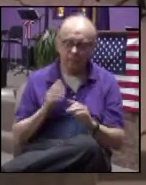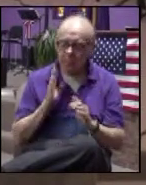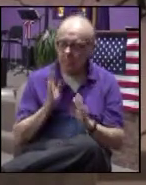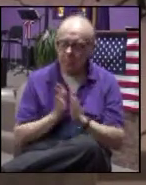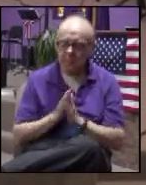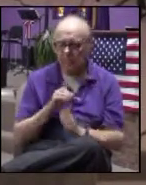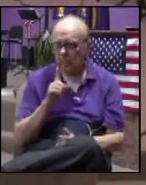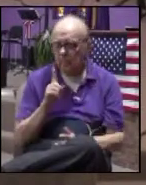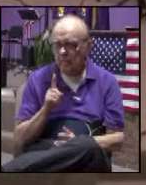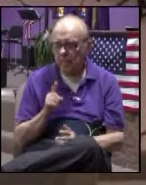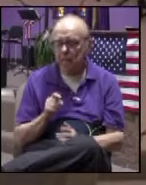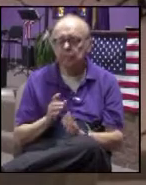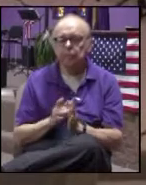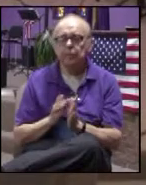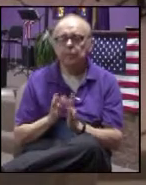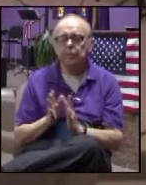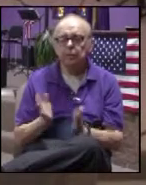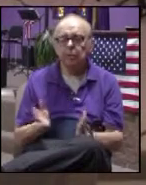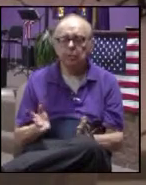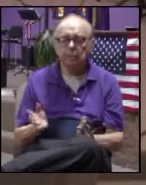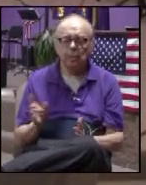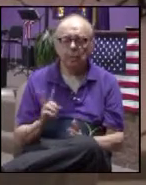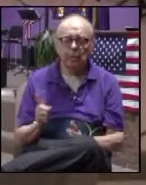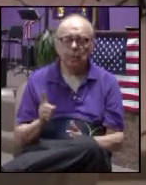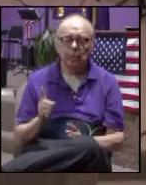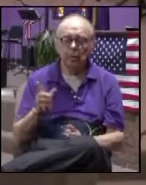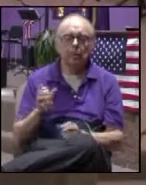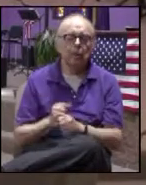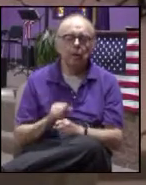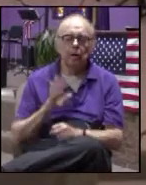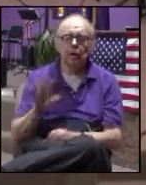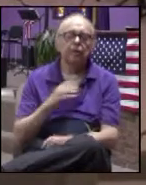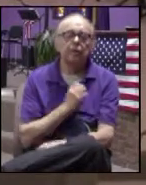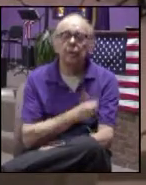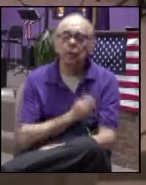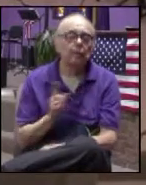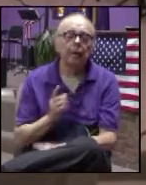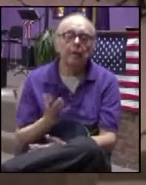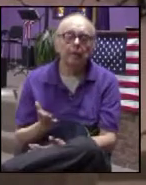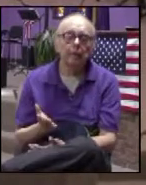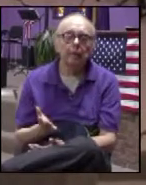asked Jesus a question. Where do you get your authority?